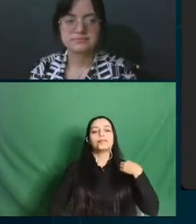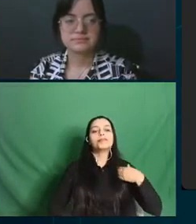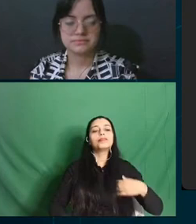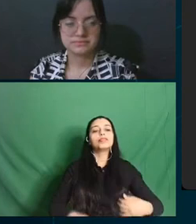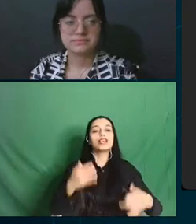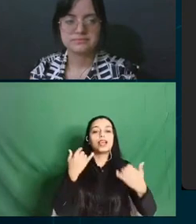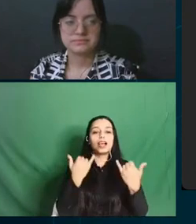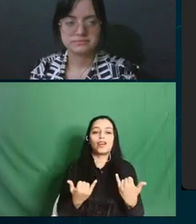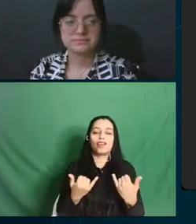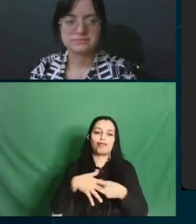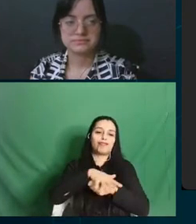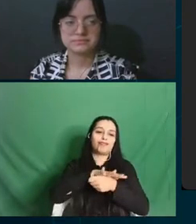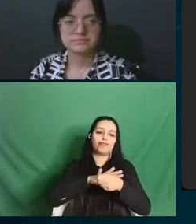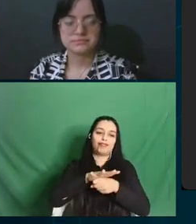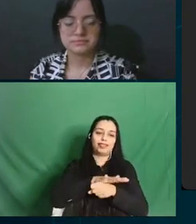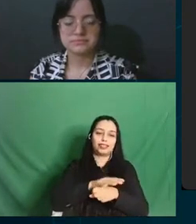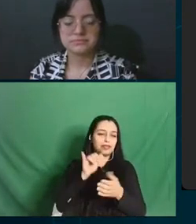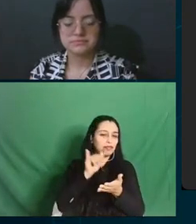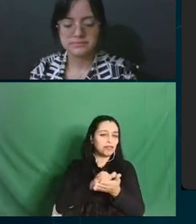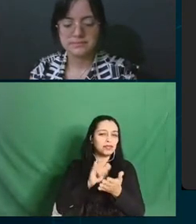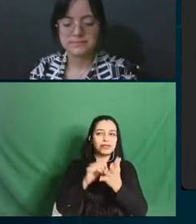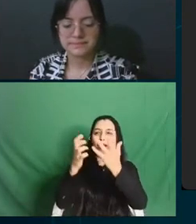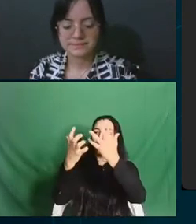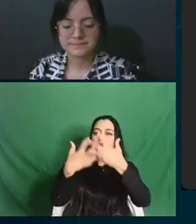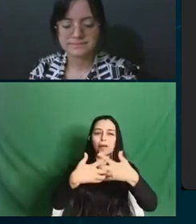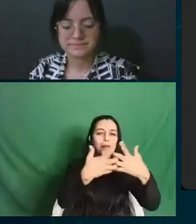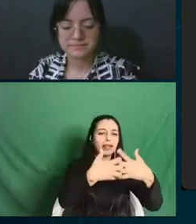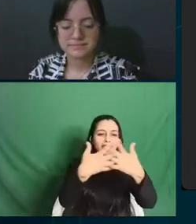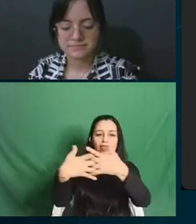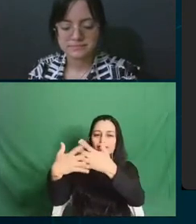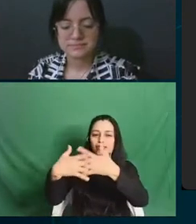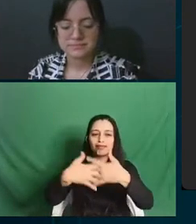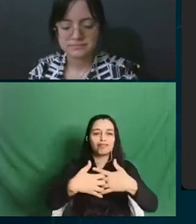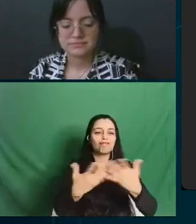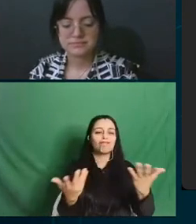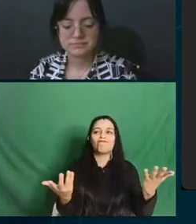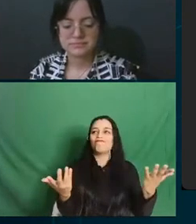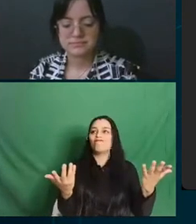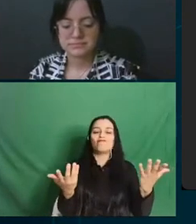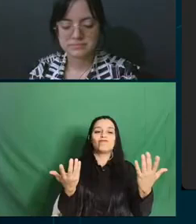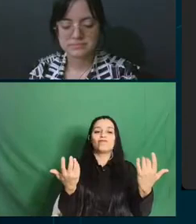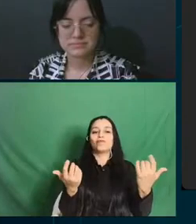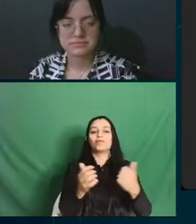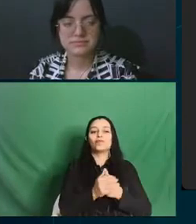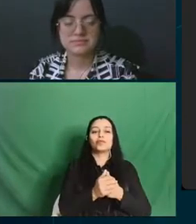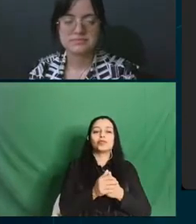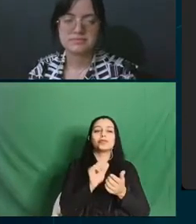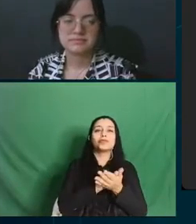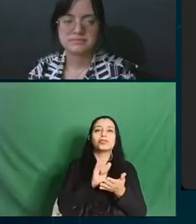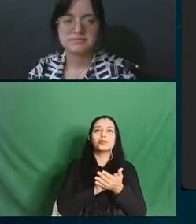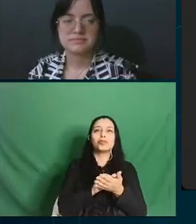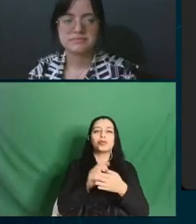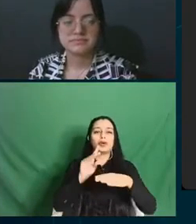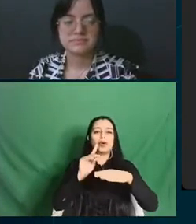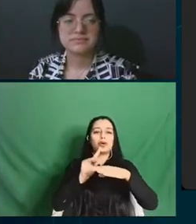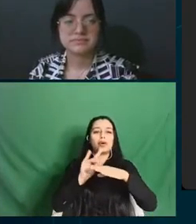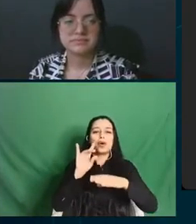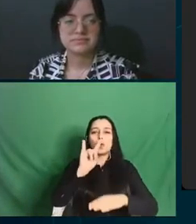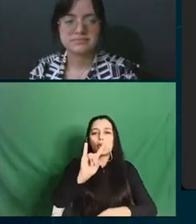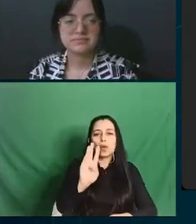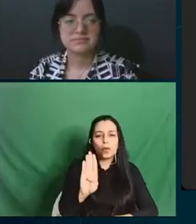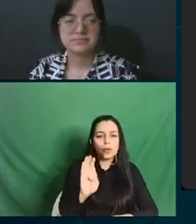companies. And, you know, with Uber and companies that have come with a totally different business